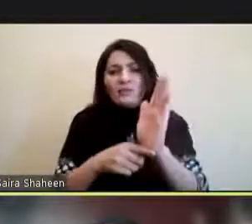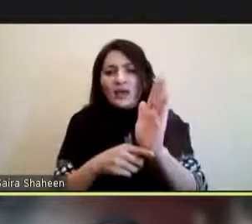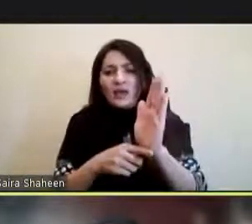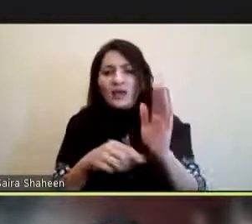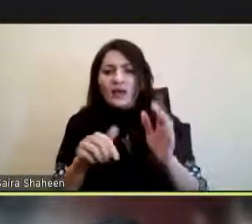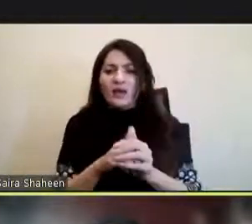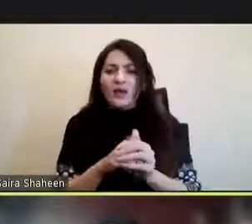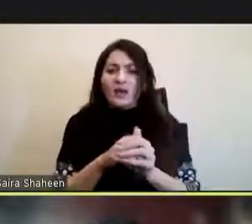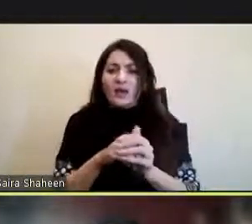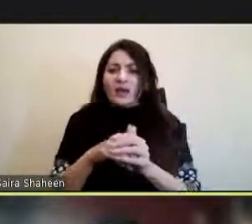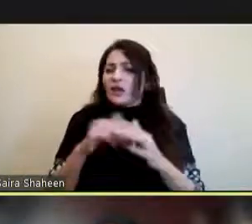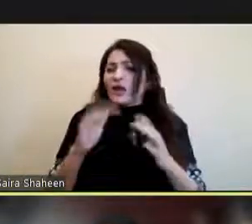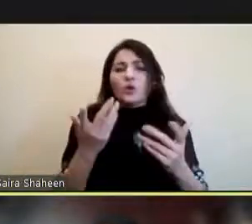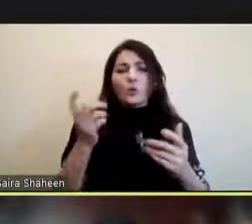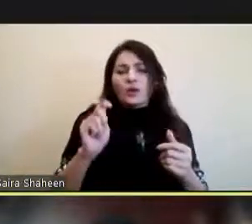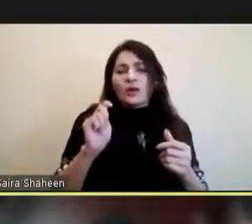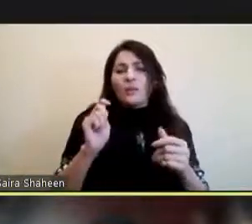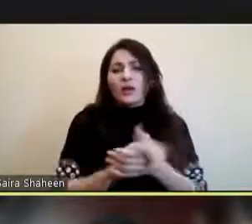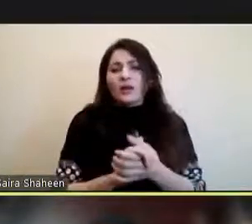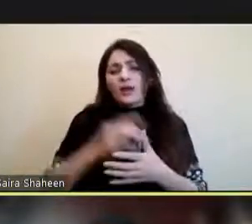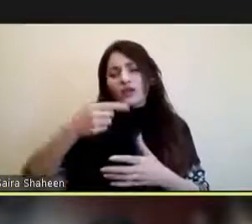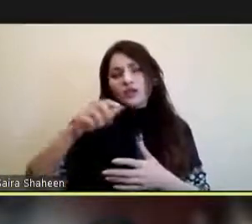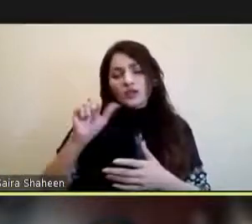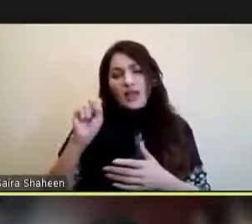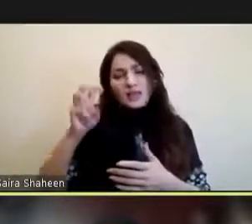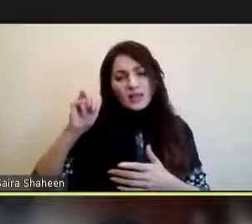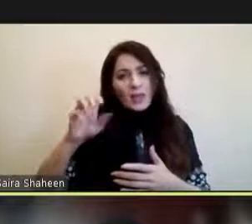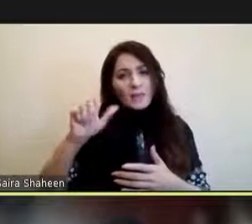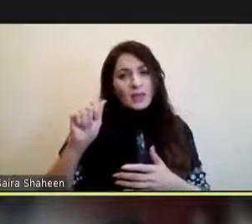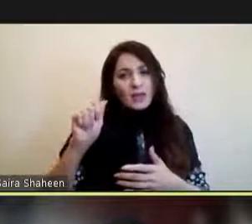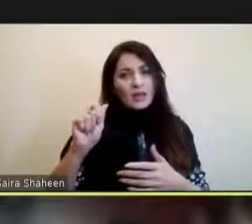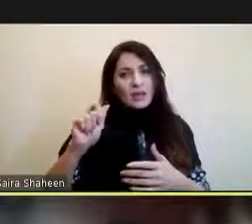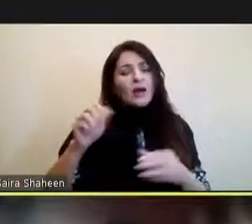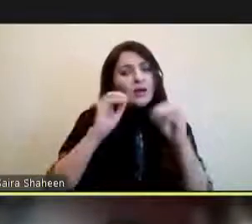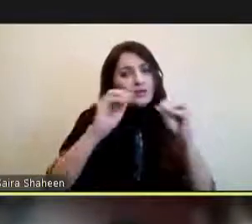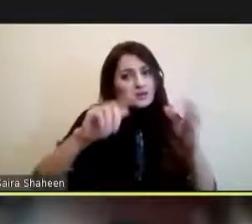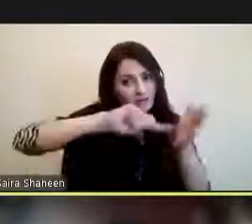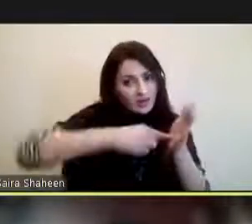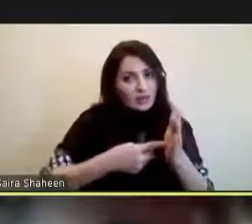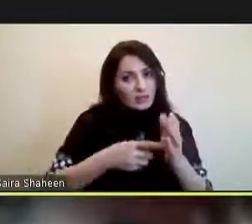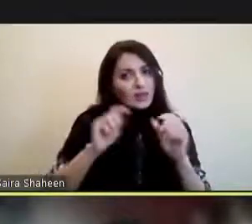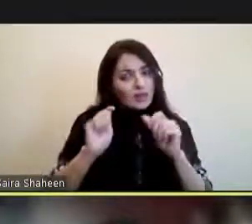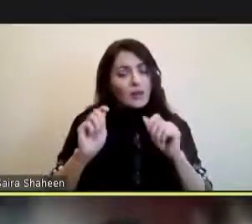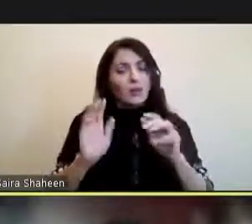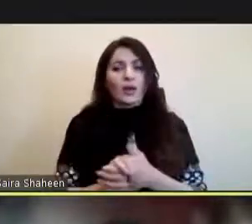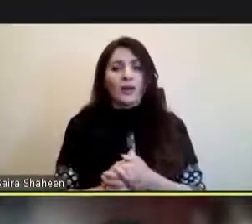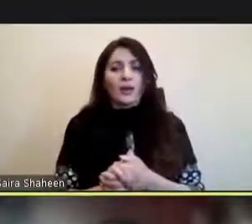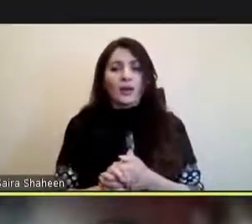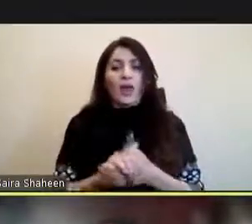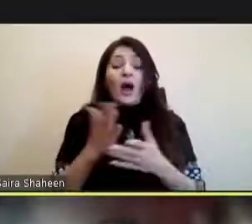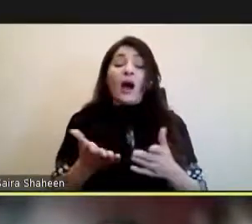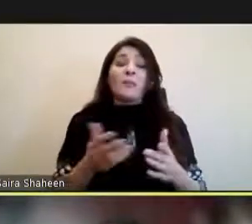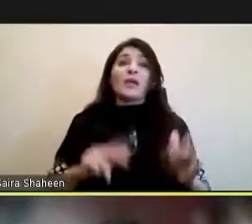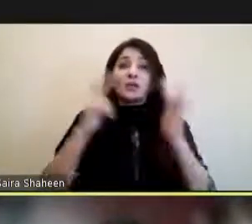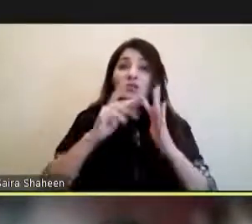work we're doing part of GSMA Assistive Tech. We are living in a digital world,